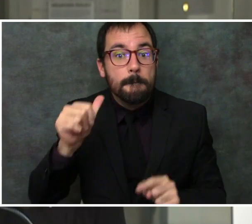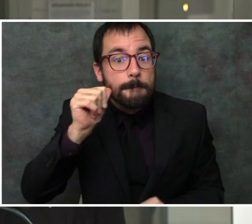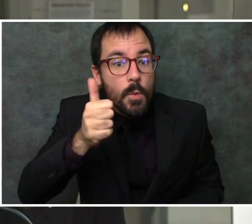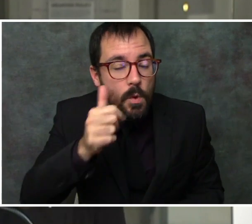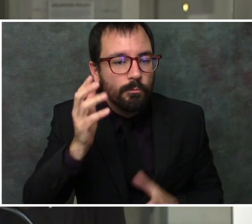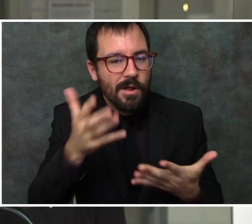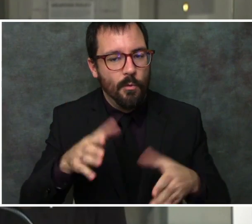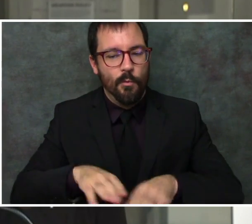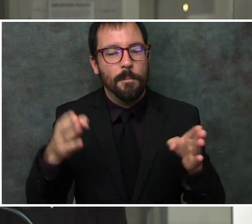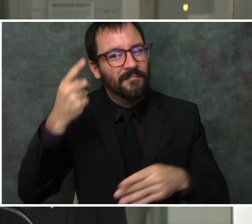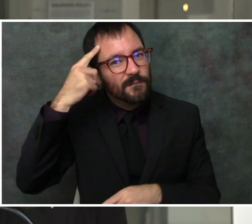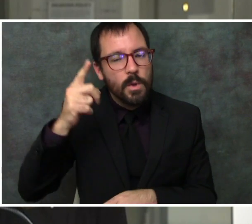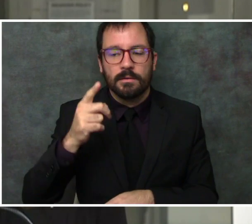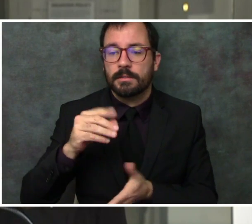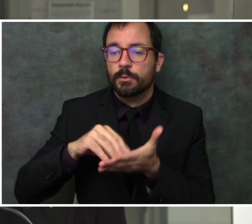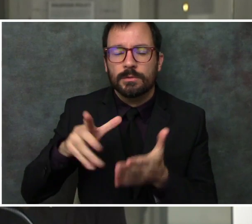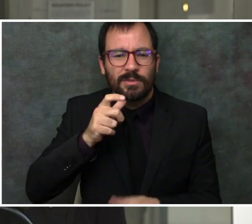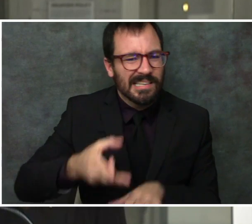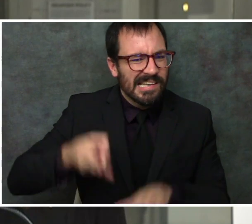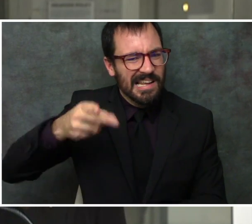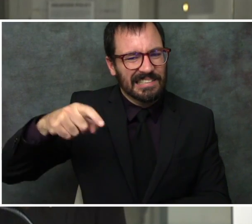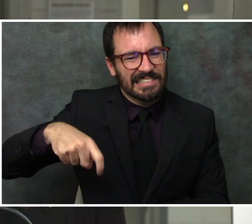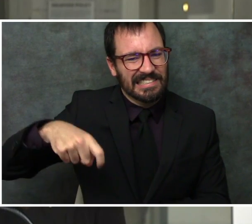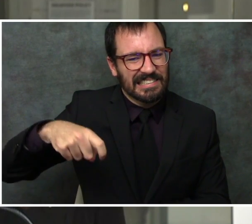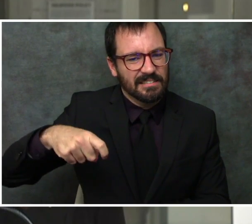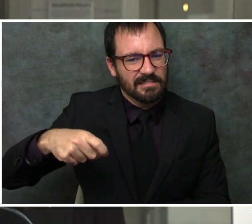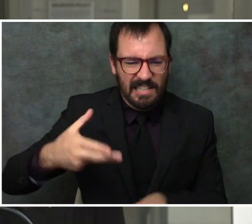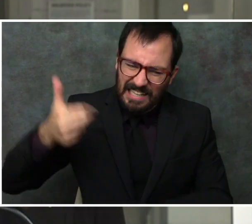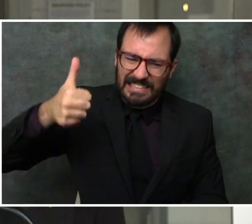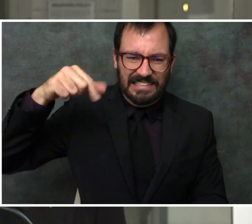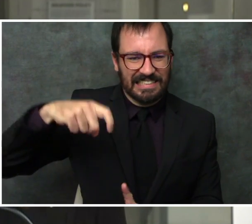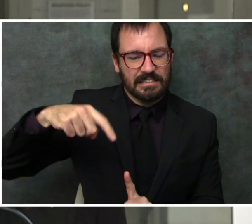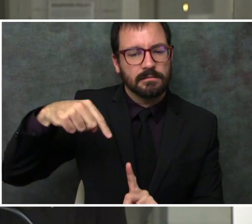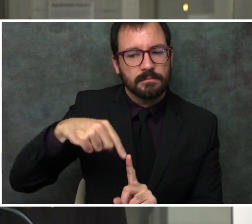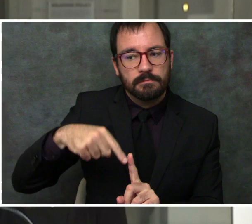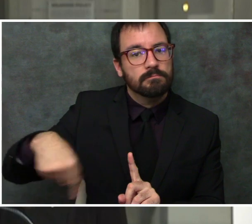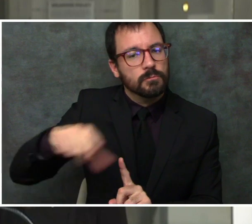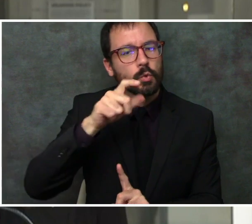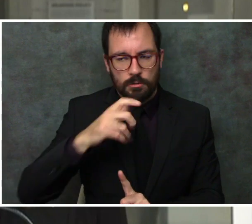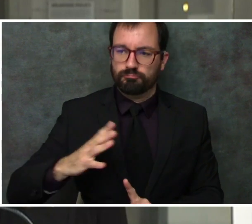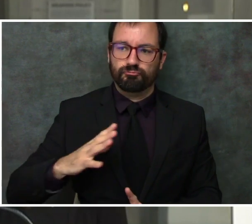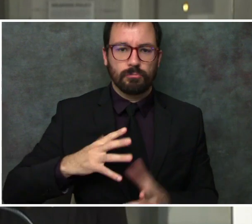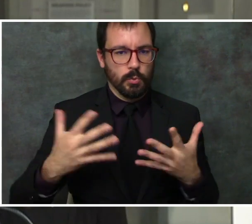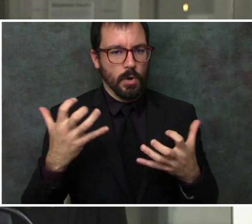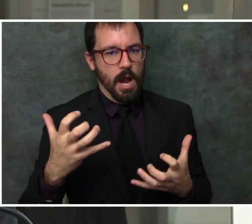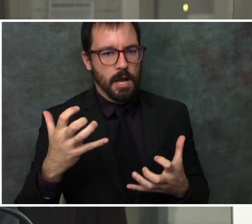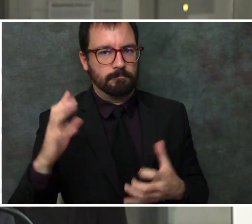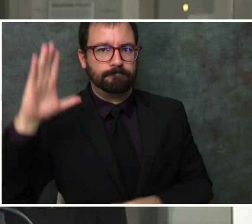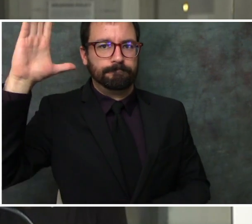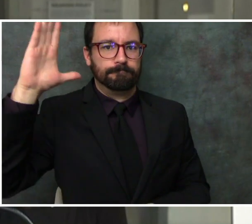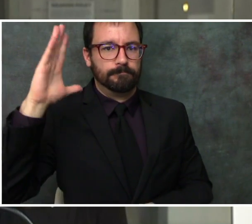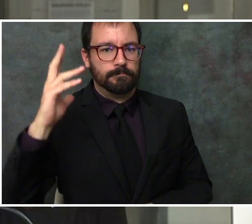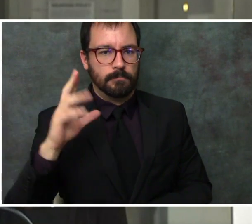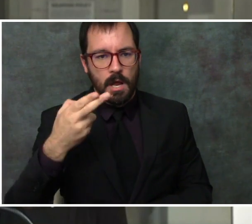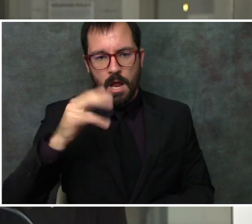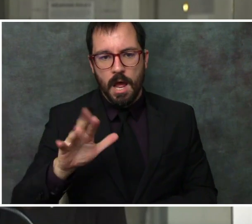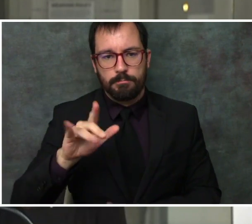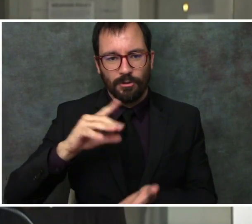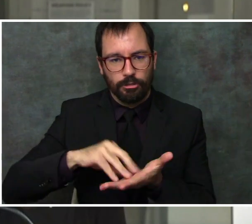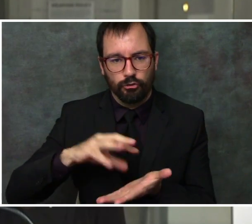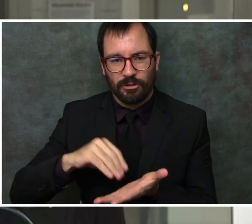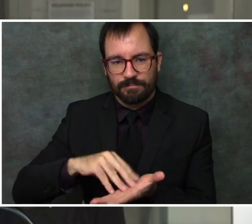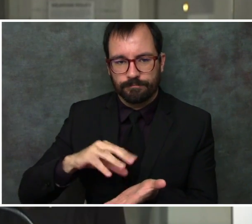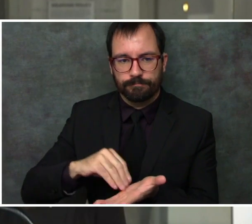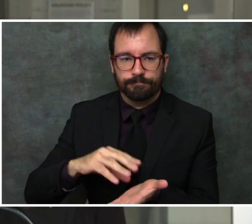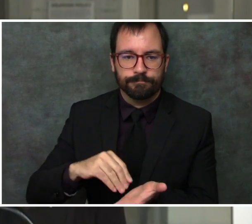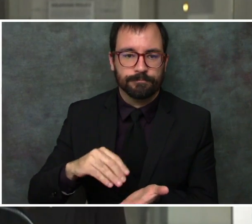to begin with hybrid learning last week. This decision is based on the guidance of our public health experts and in